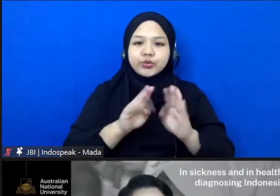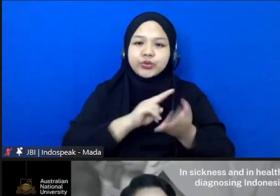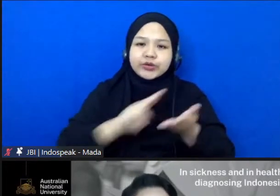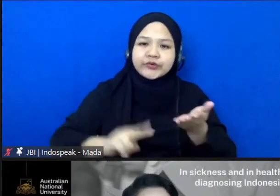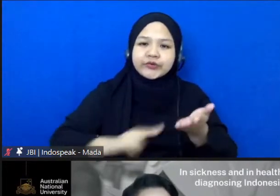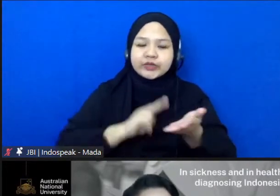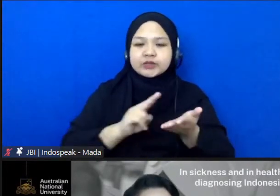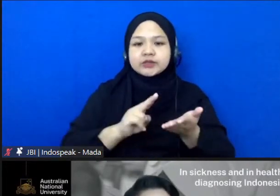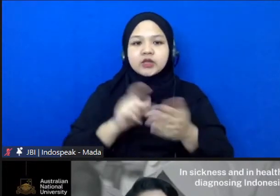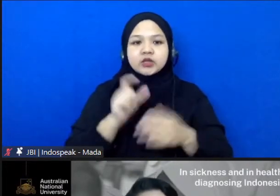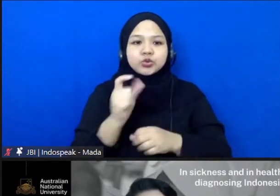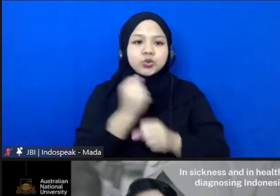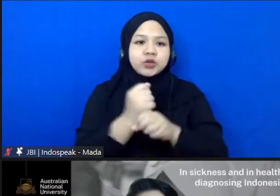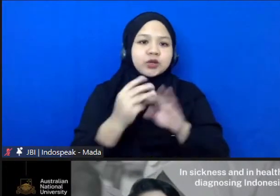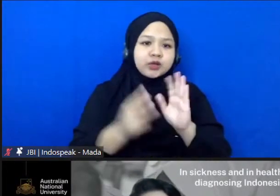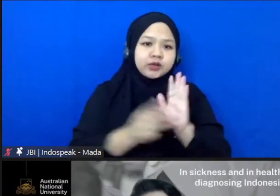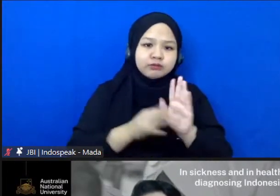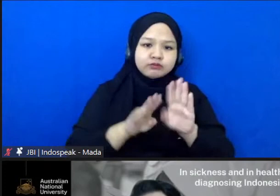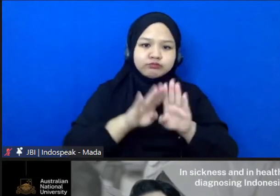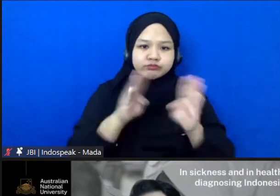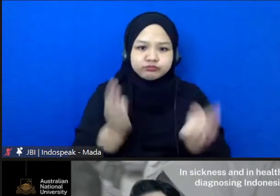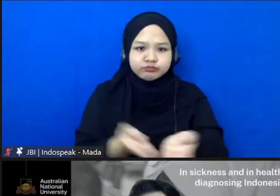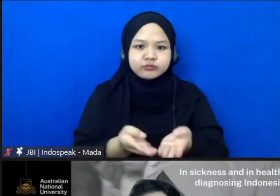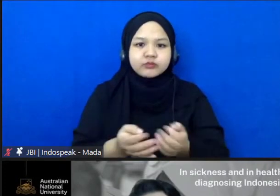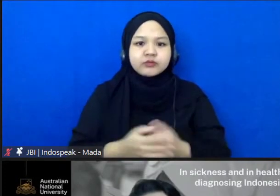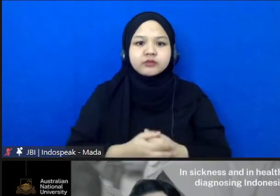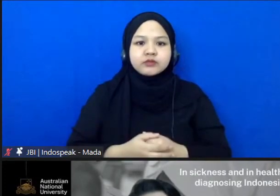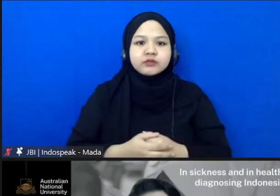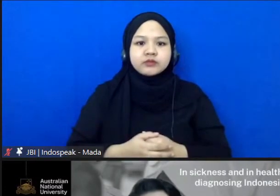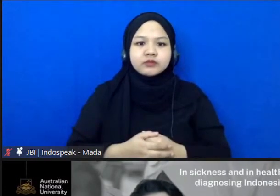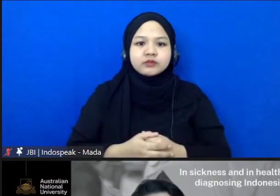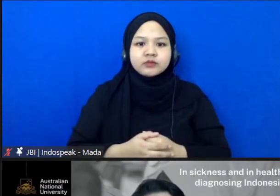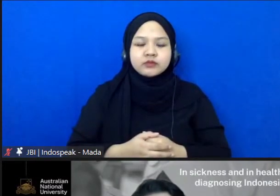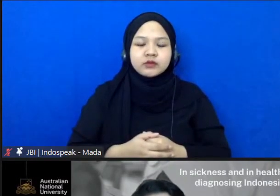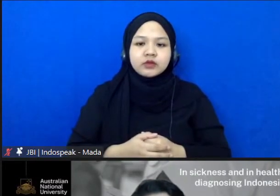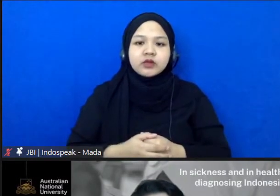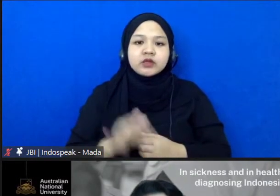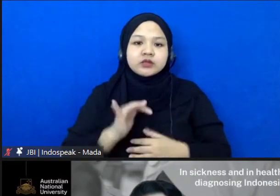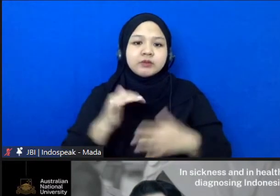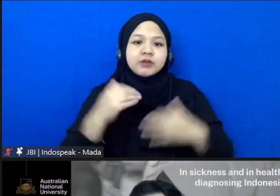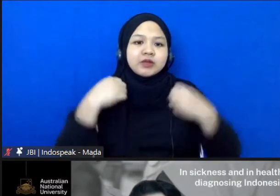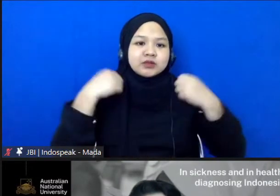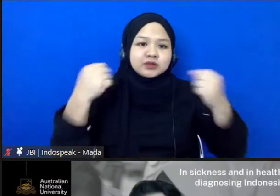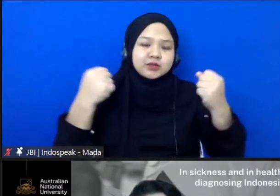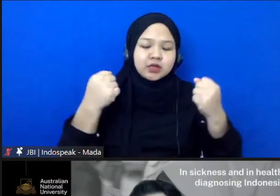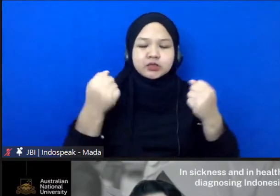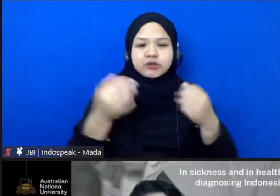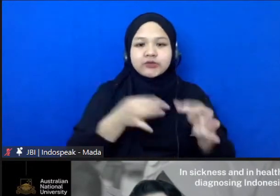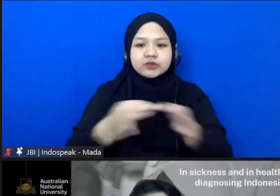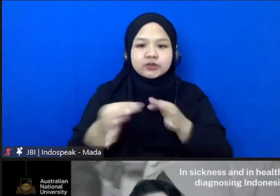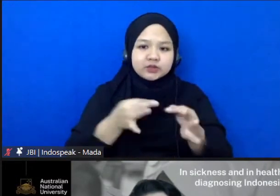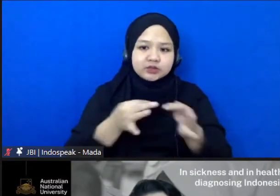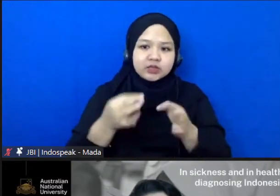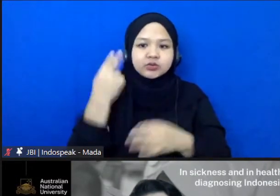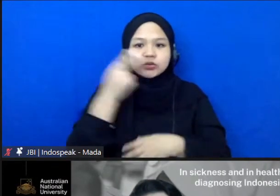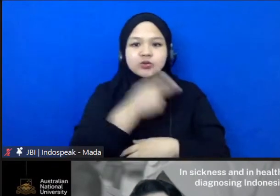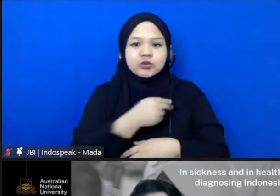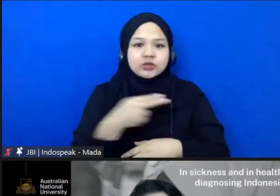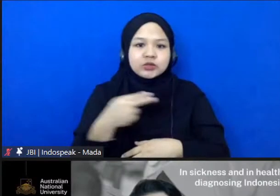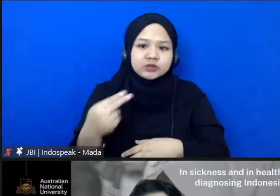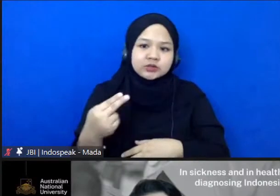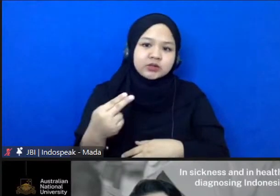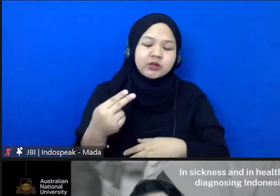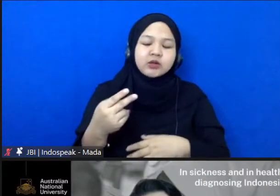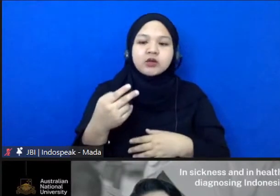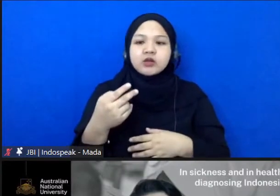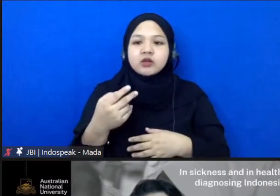paper is The Right to Health and the Politics of Health Policy in Post-New Order Indonesia. And this will be presented to